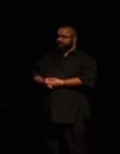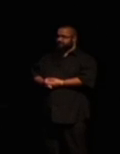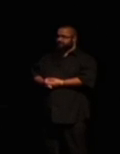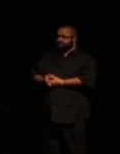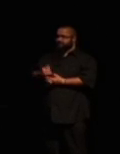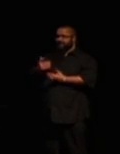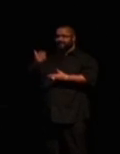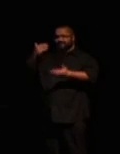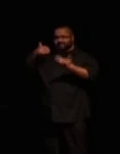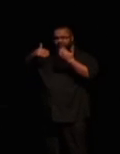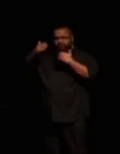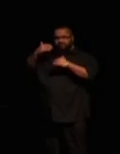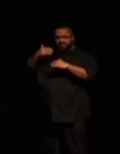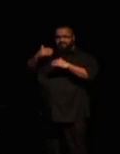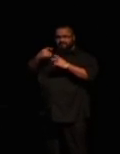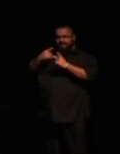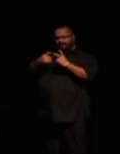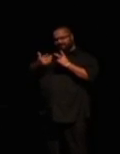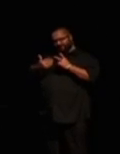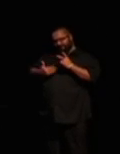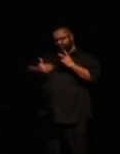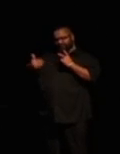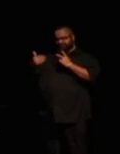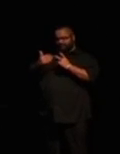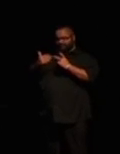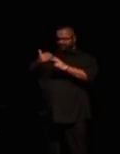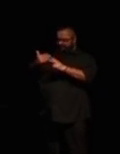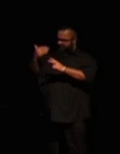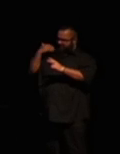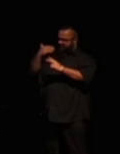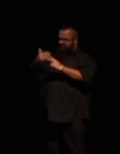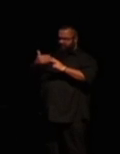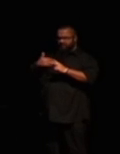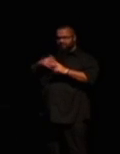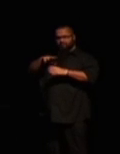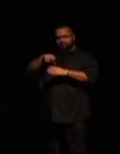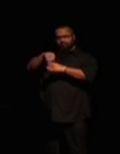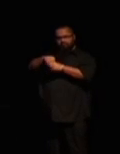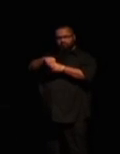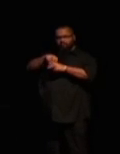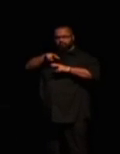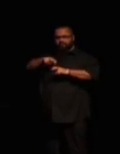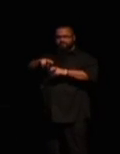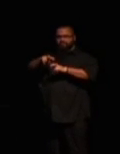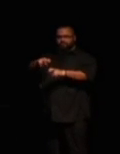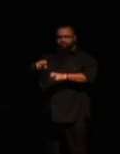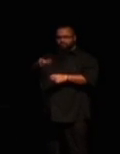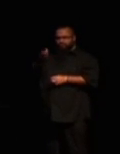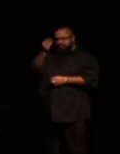History and future were two pieces of research that stayed with me.